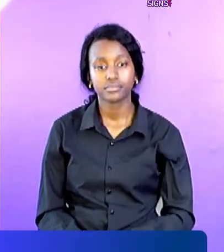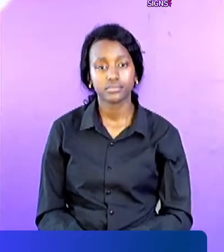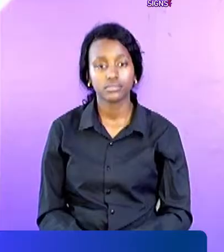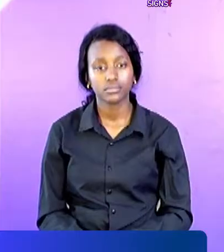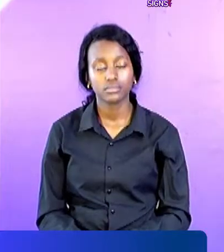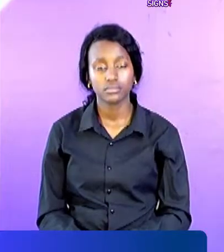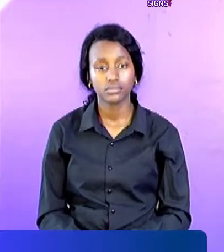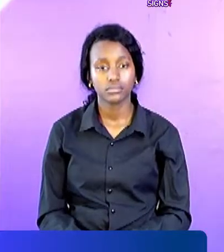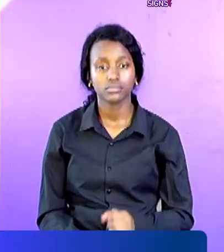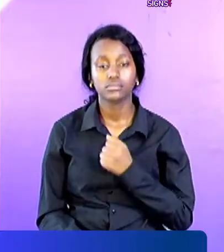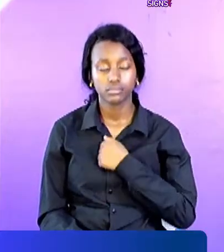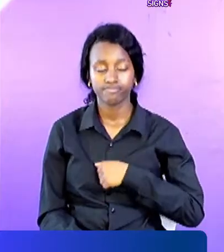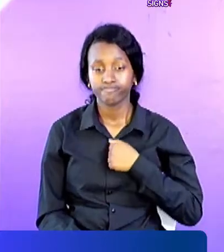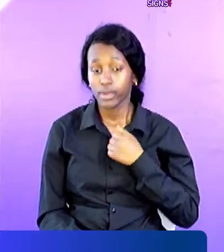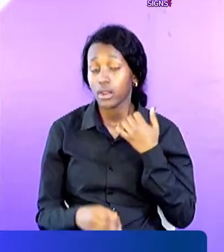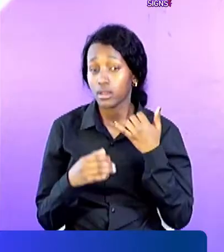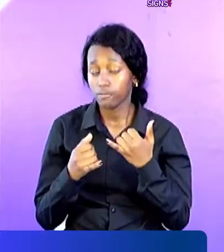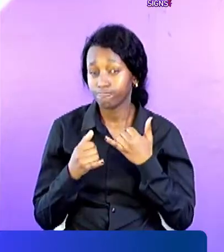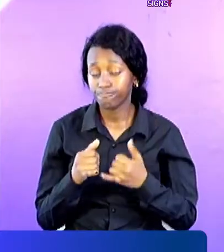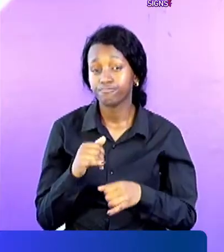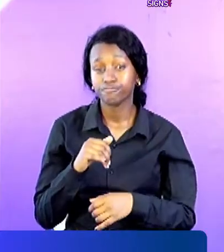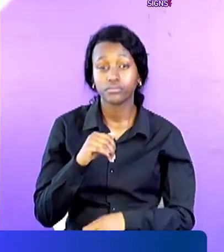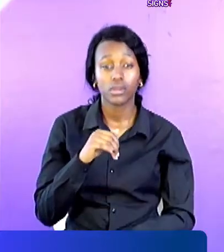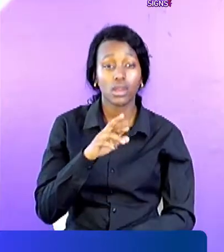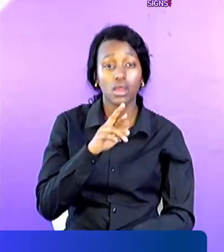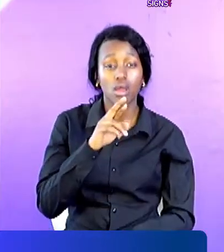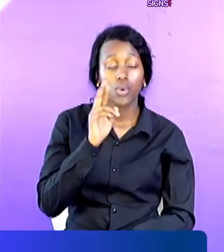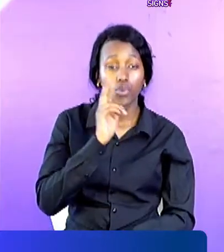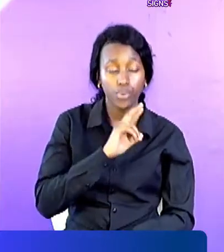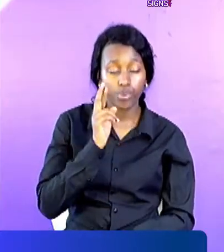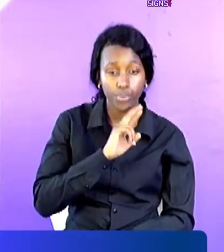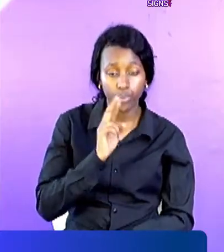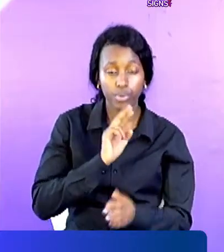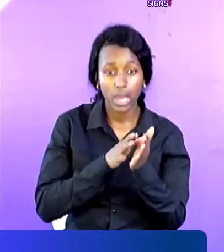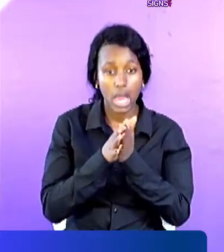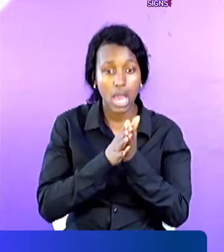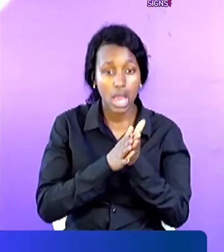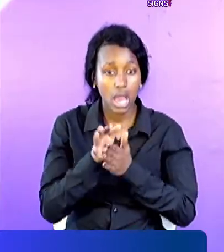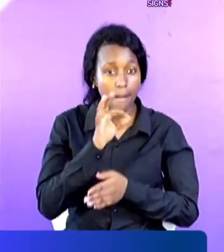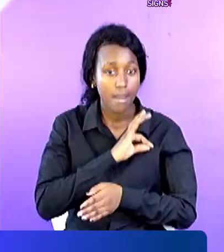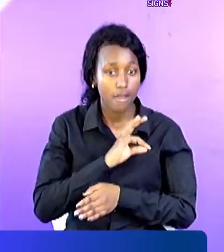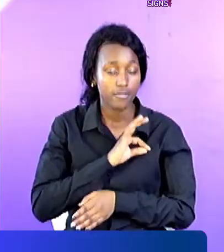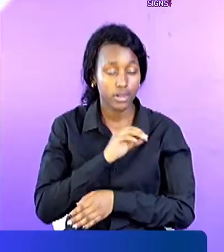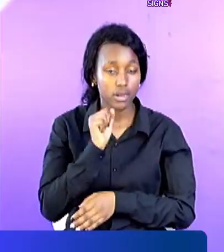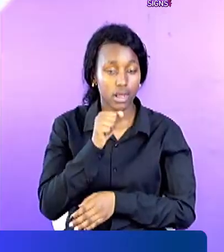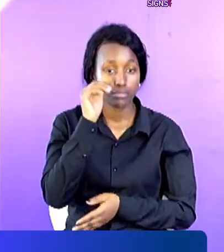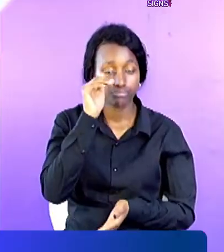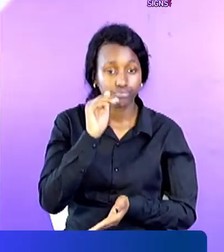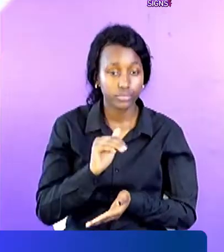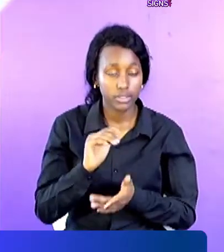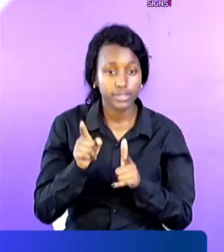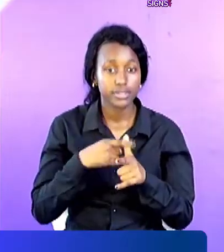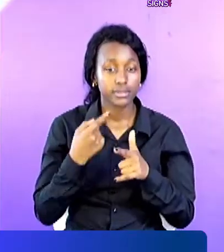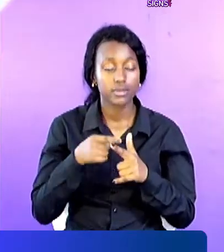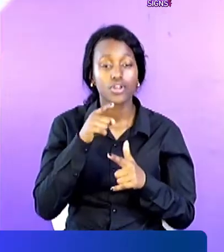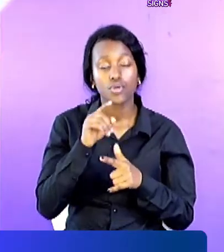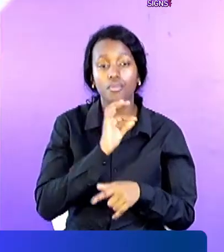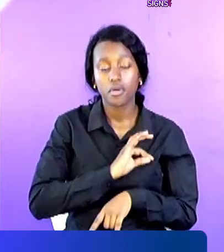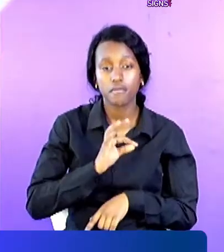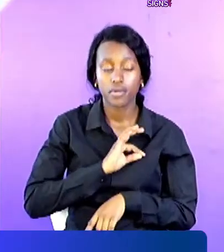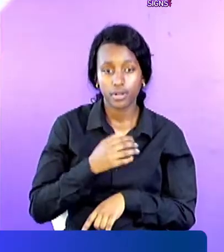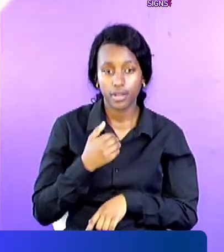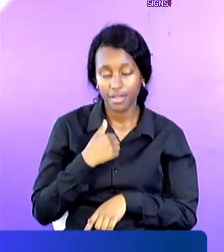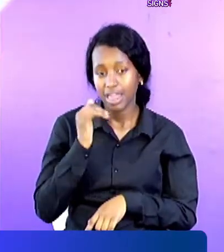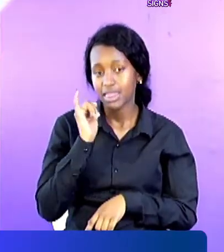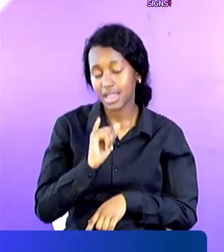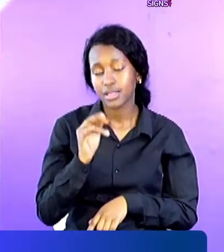up and your bond value will go down. What you put in your bond will actually go down. We call that interest rate risk. And that is a